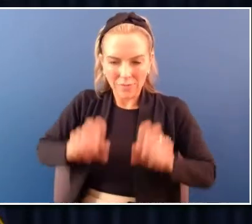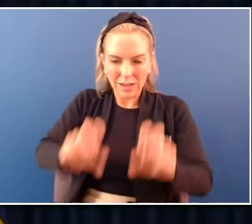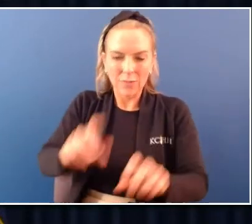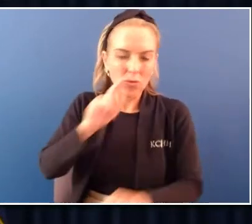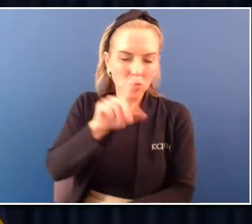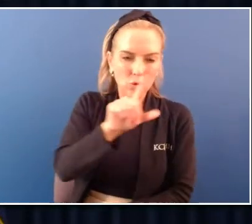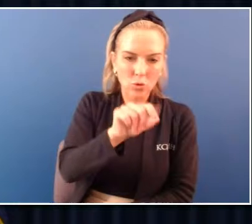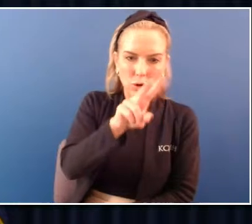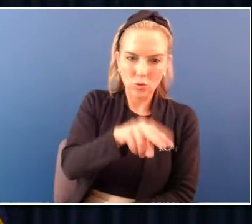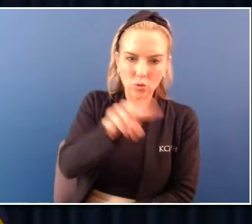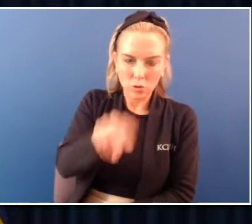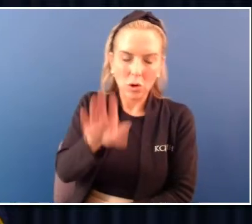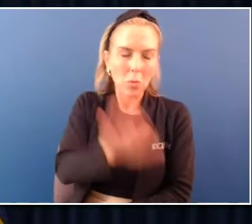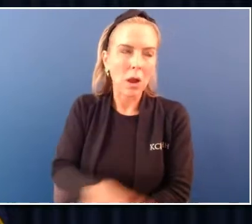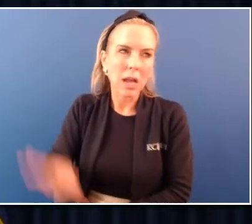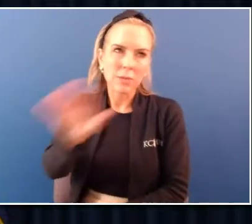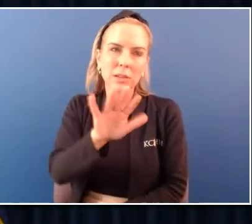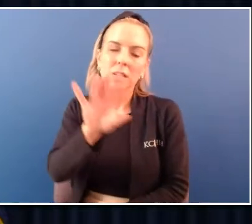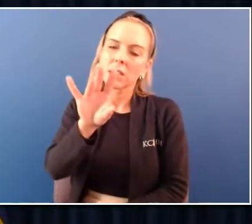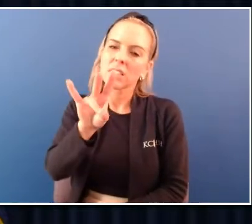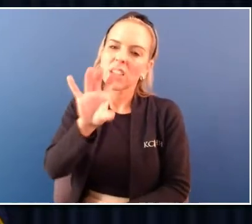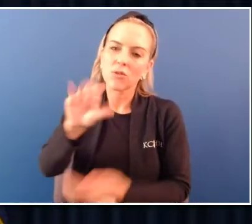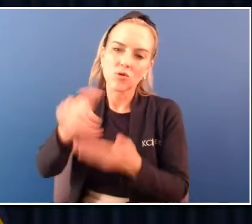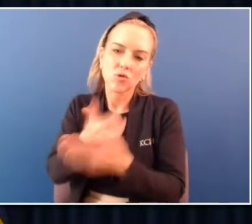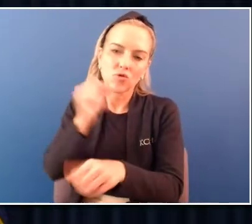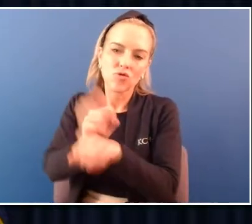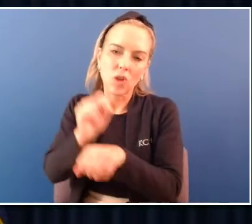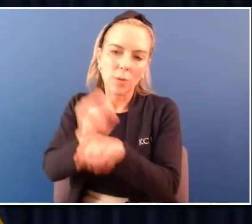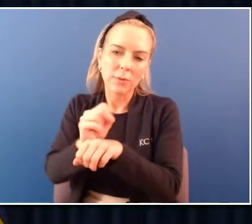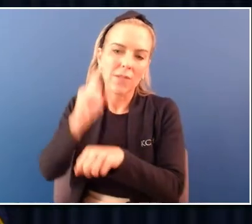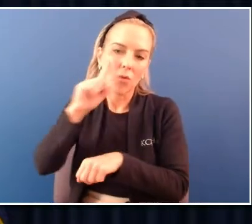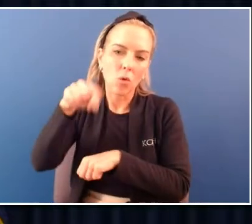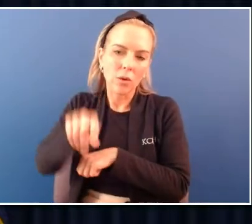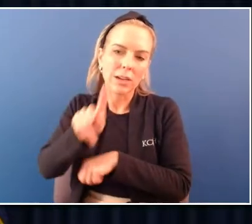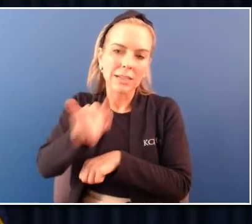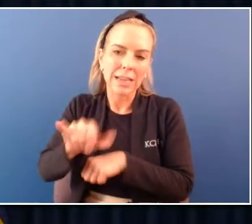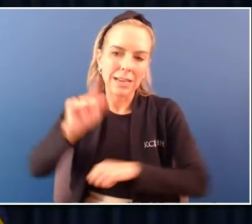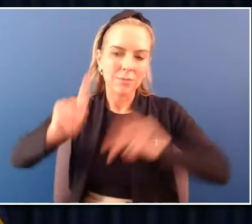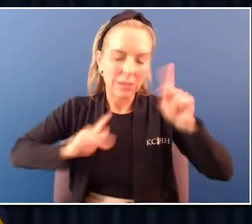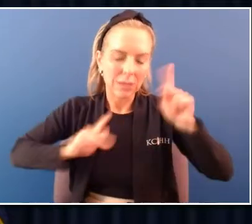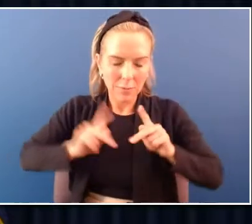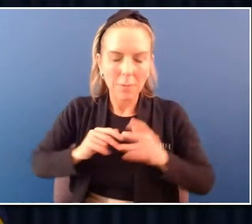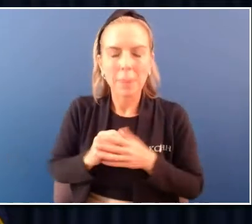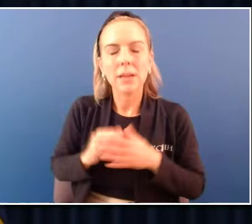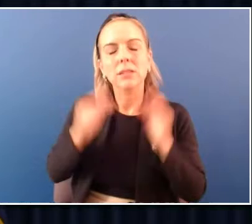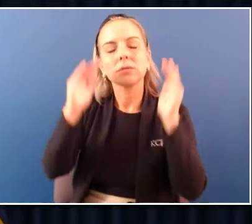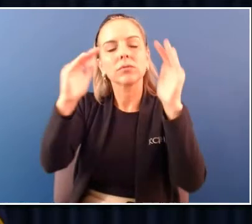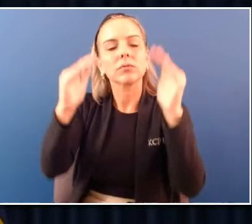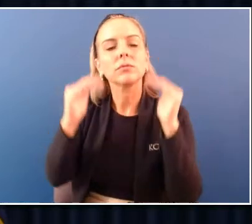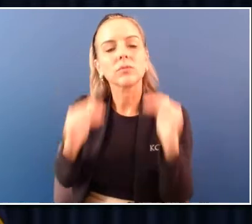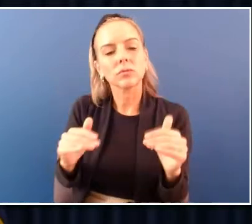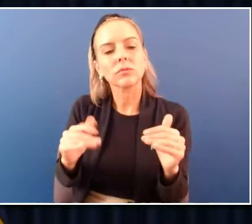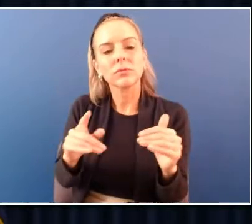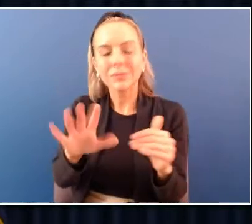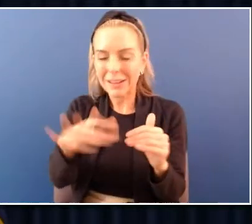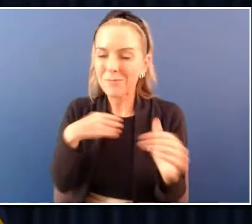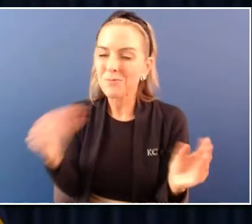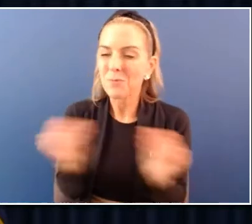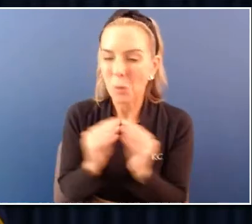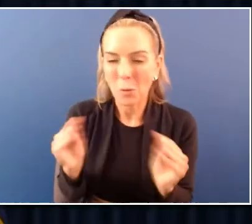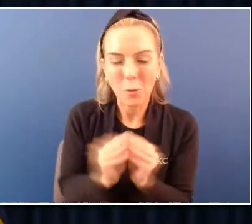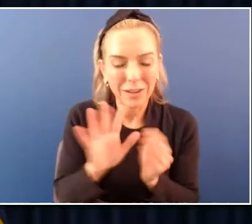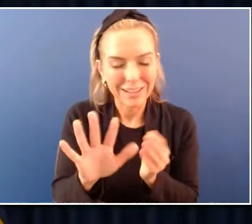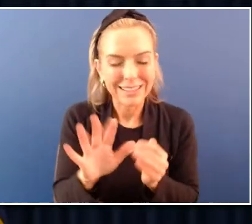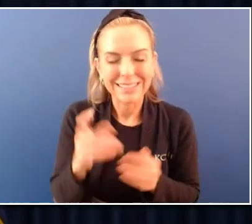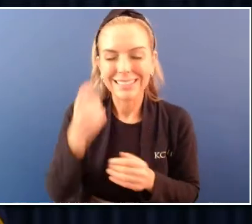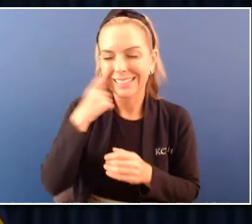approximately 700 new jobs for Kentucky residents. And there is more. Over the past 6 months,